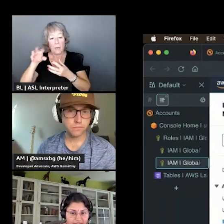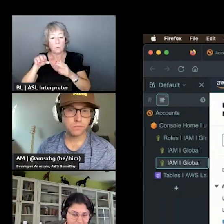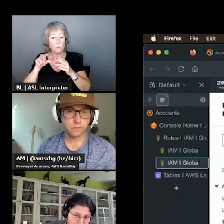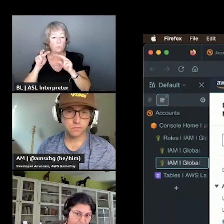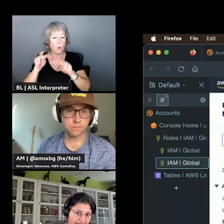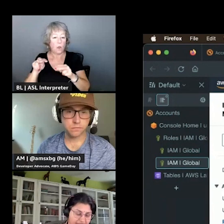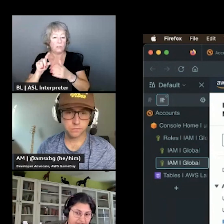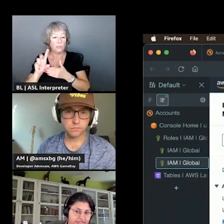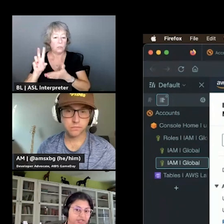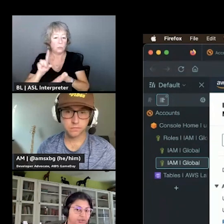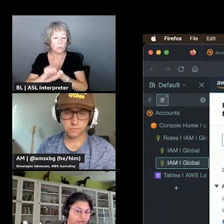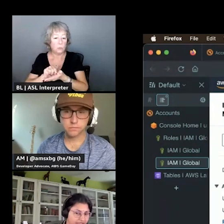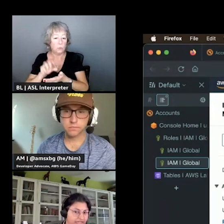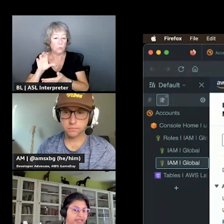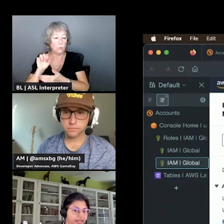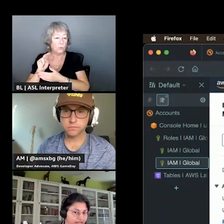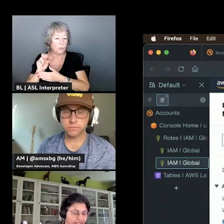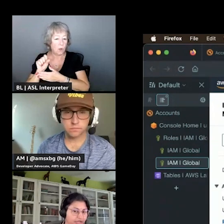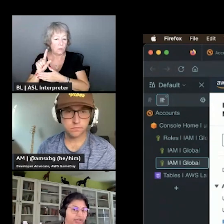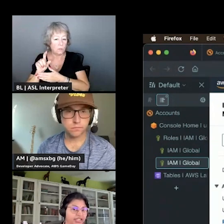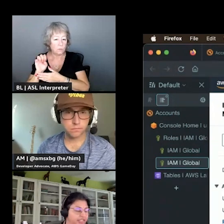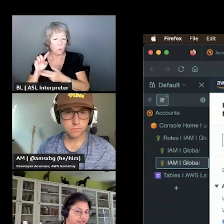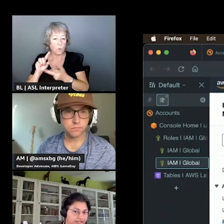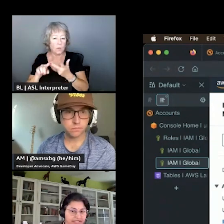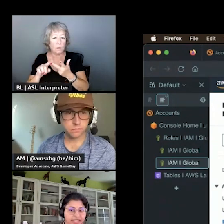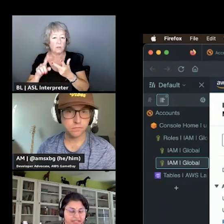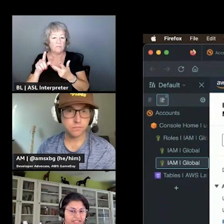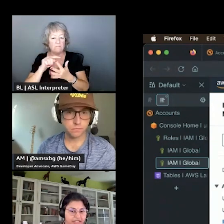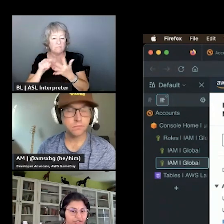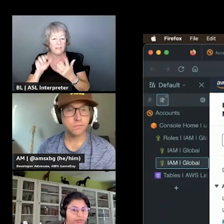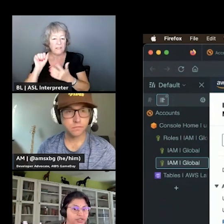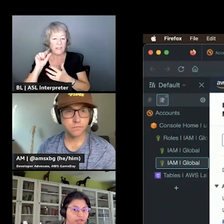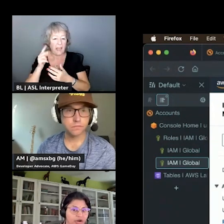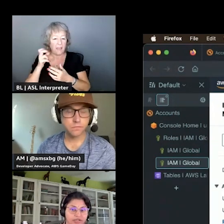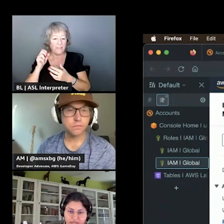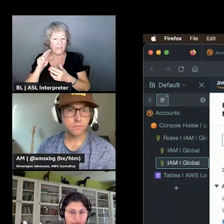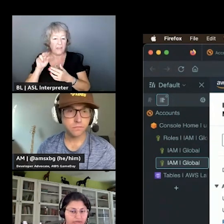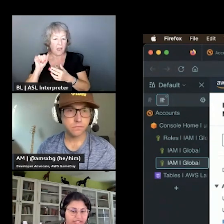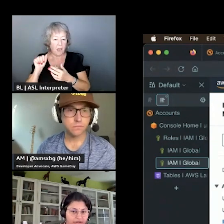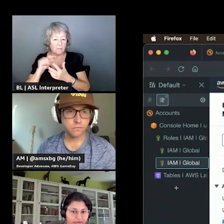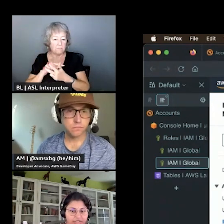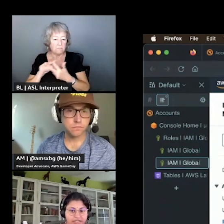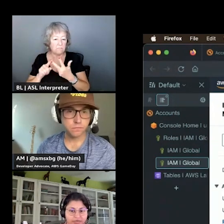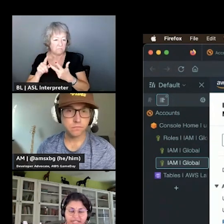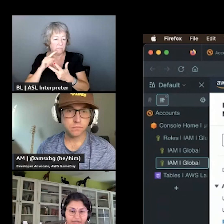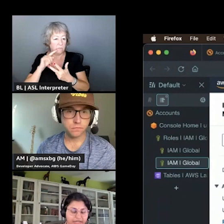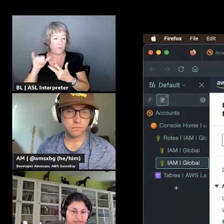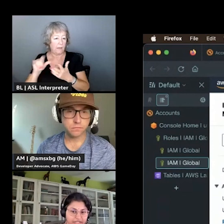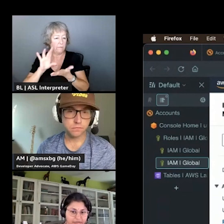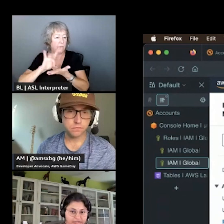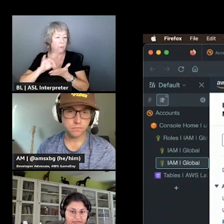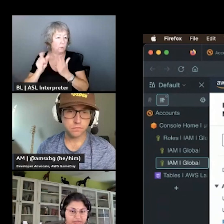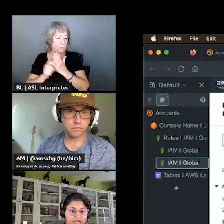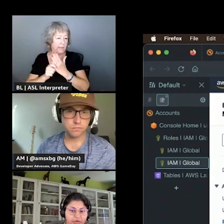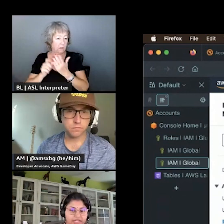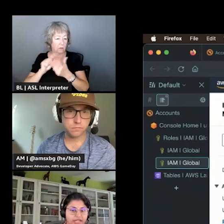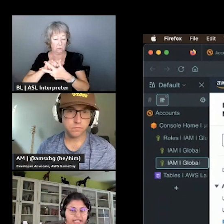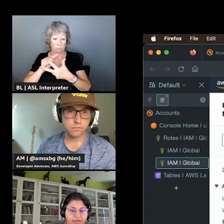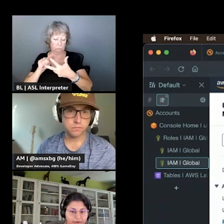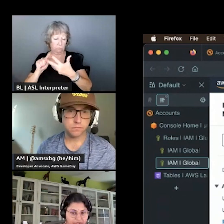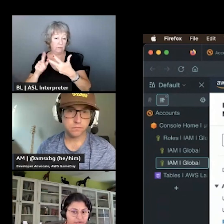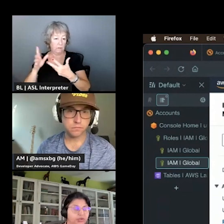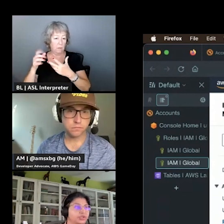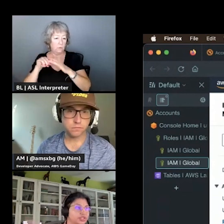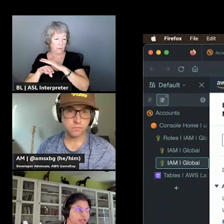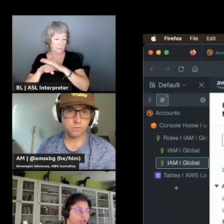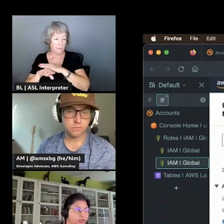Glue console access just to run their queries, run their ETL jobs on the Glue catalog databases and tables. Okay, I